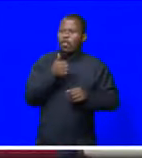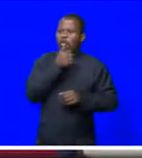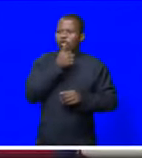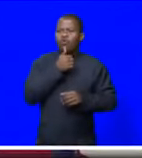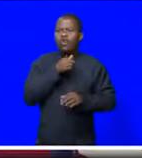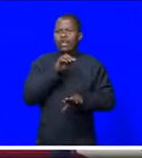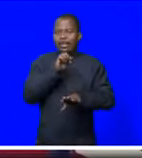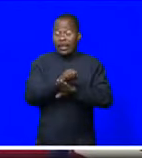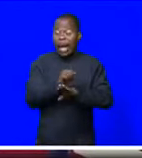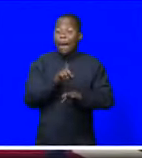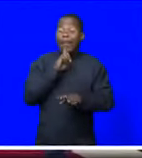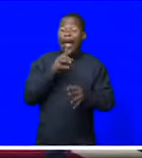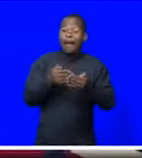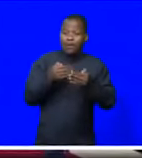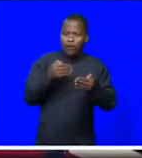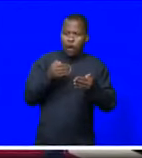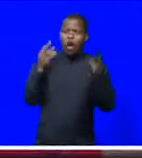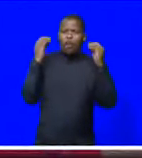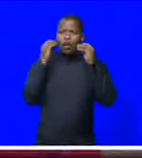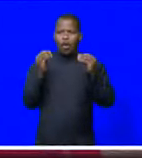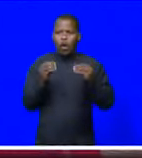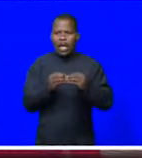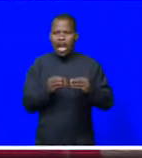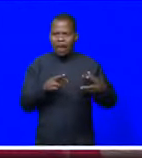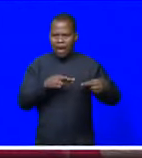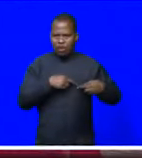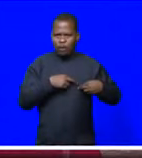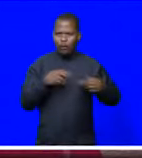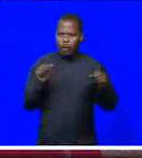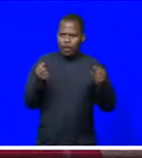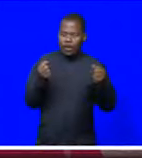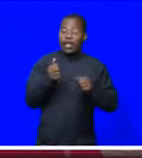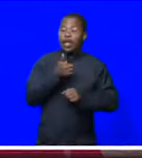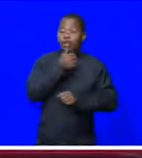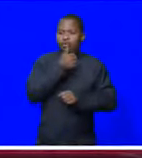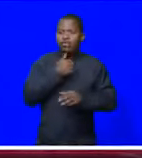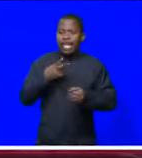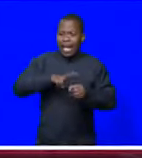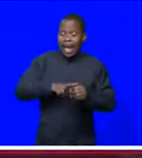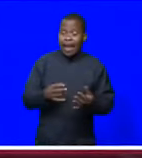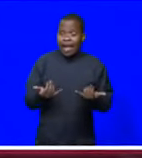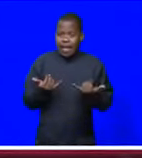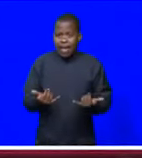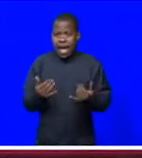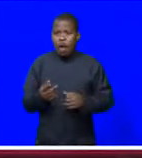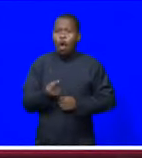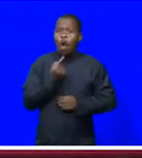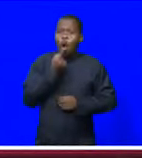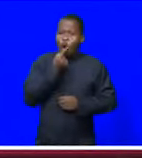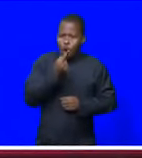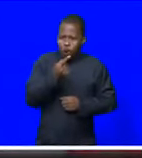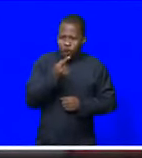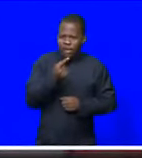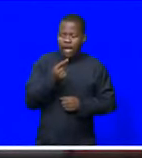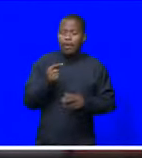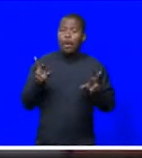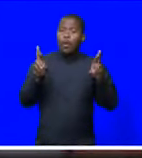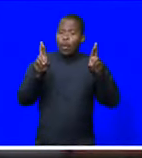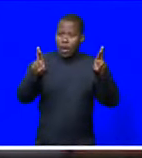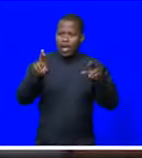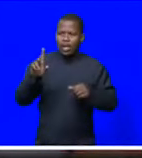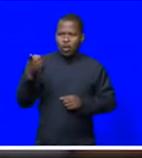used by specialists and doctors. Ngwenya also said they now have an ambition to see the number of